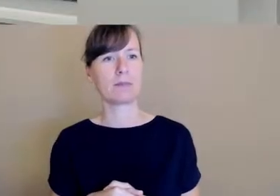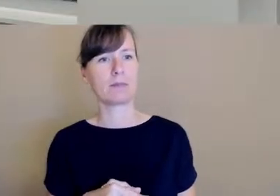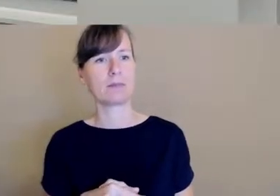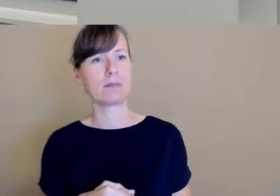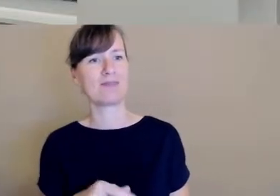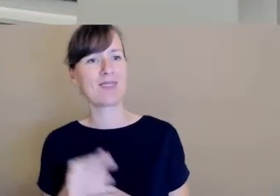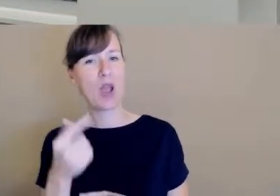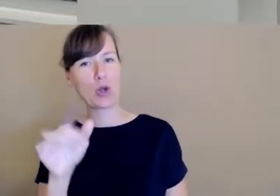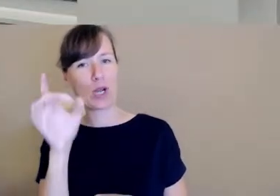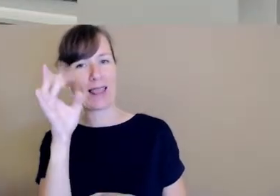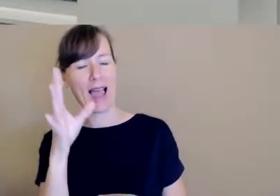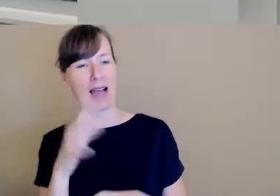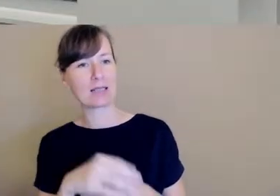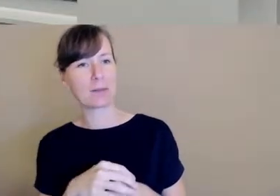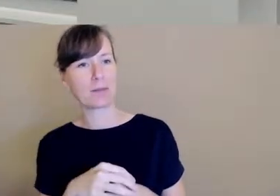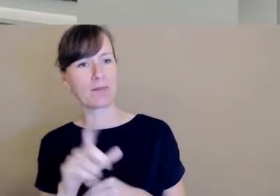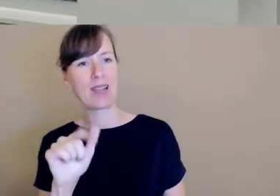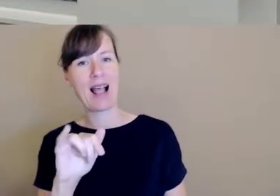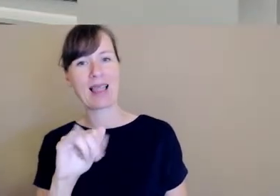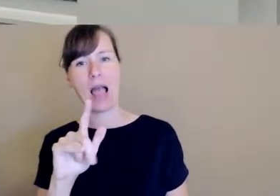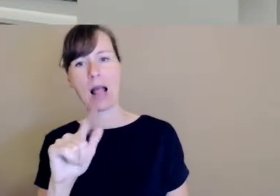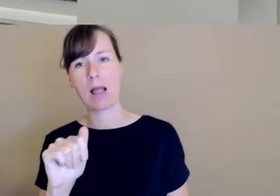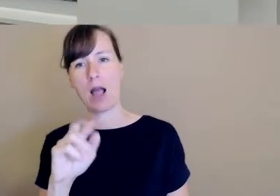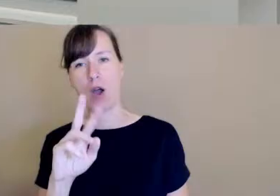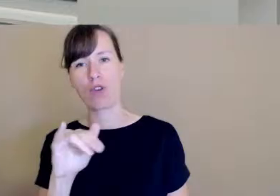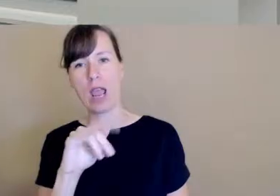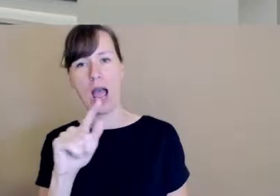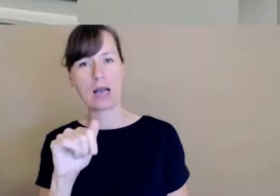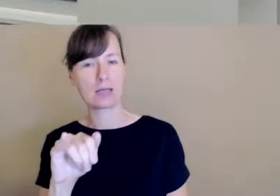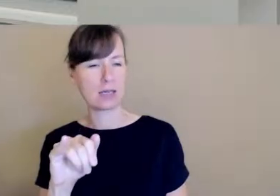Green light. Leila Riazi, Ward 1.